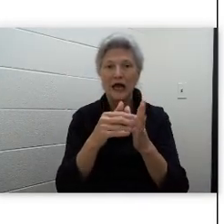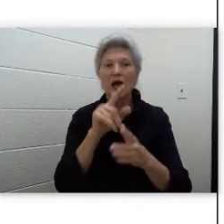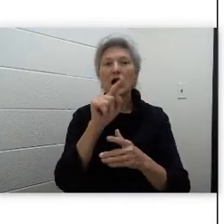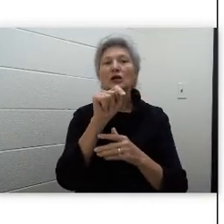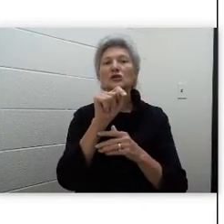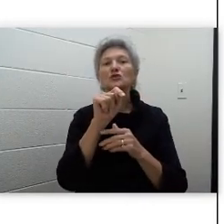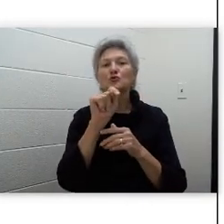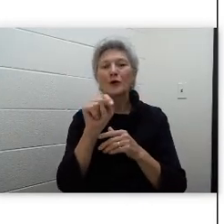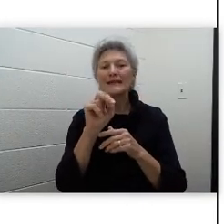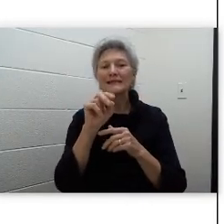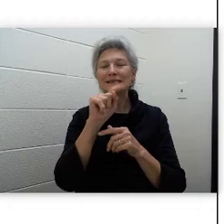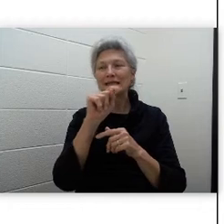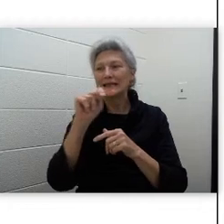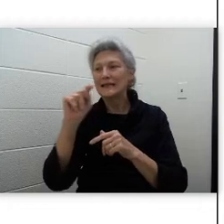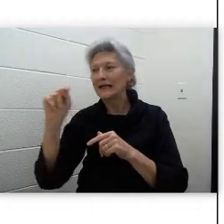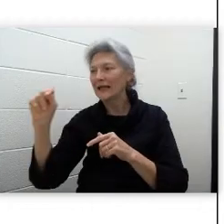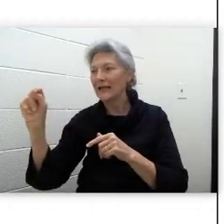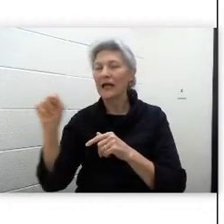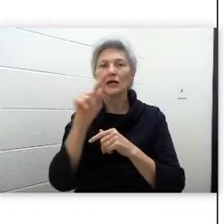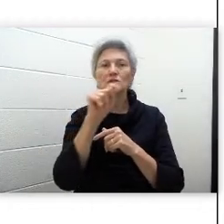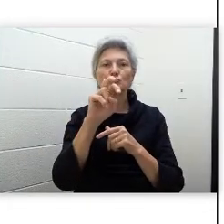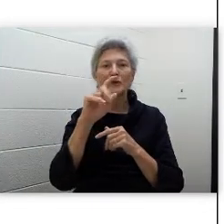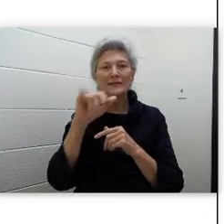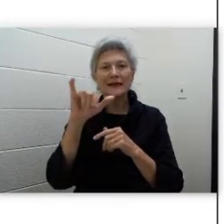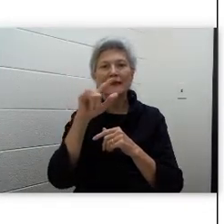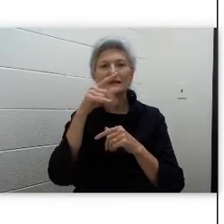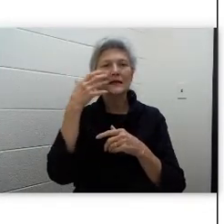the tiger made a terrifying sound.